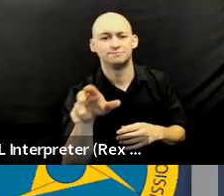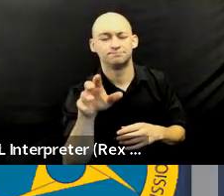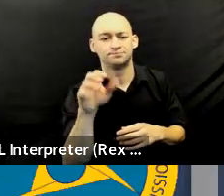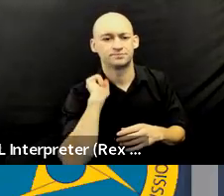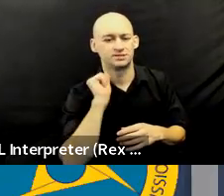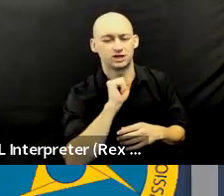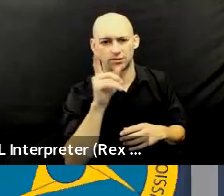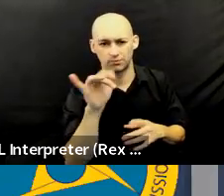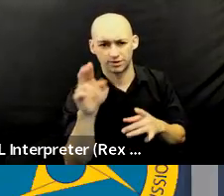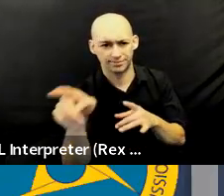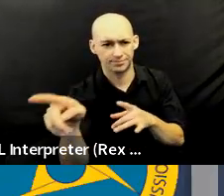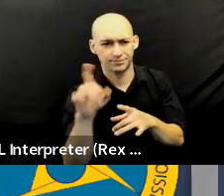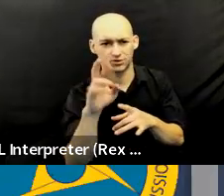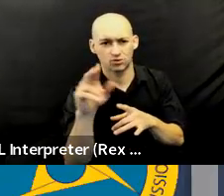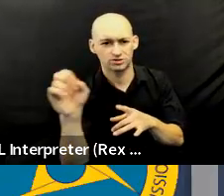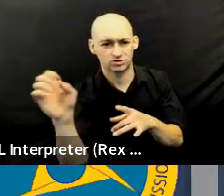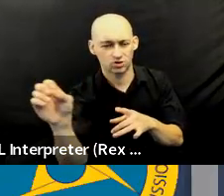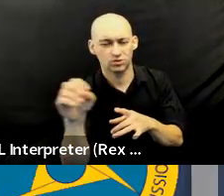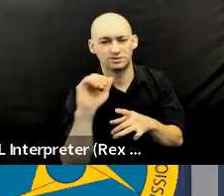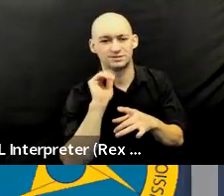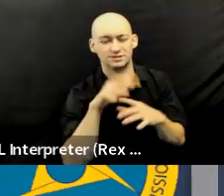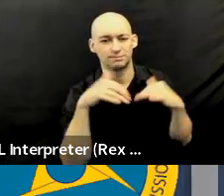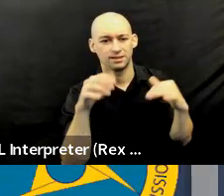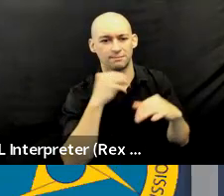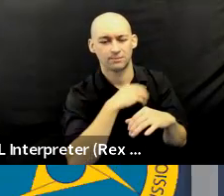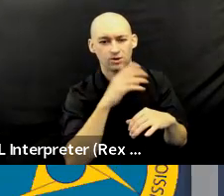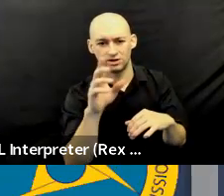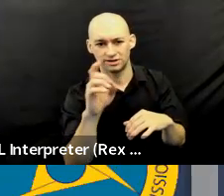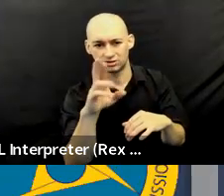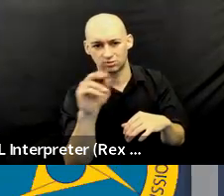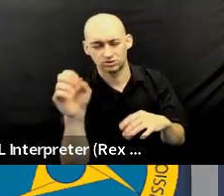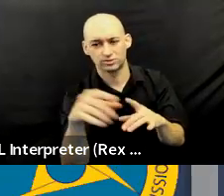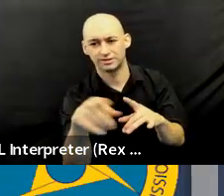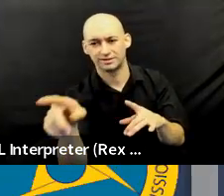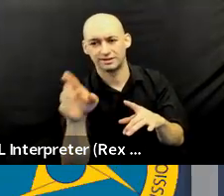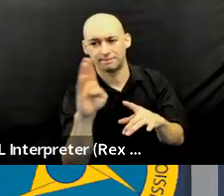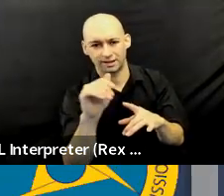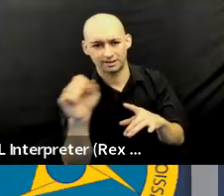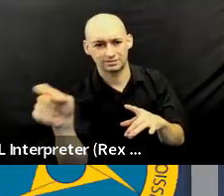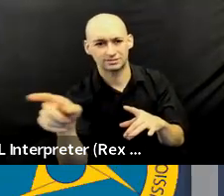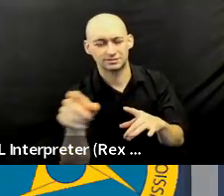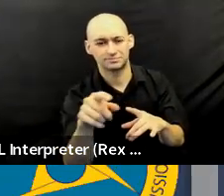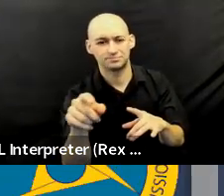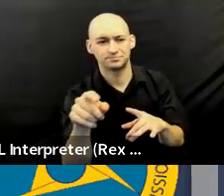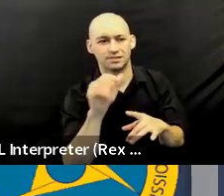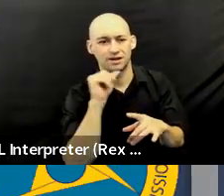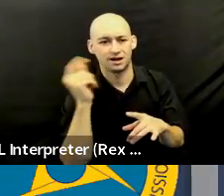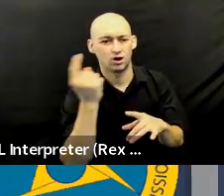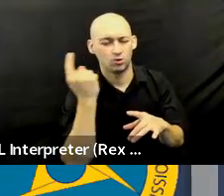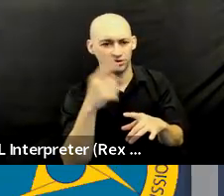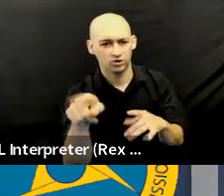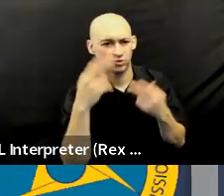Elena Durazo, Assemblymember Santiago, and Mayor Bass. Not only did you use this